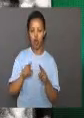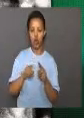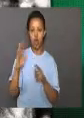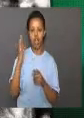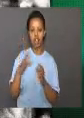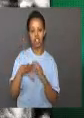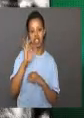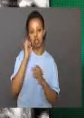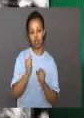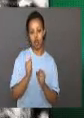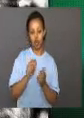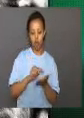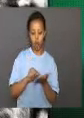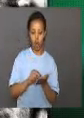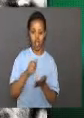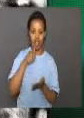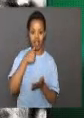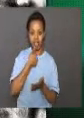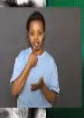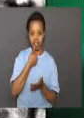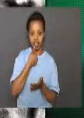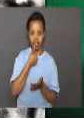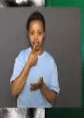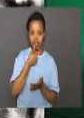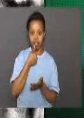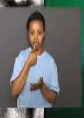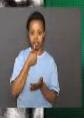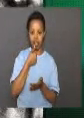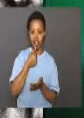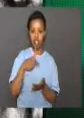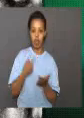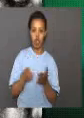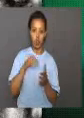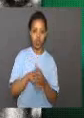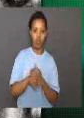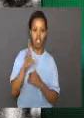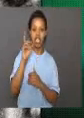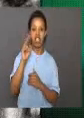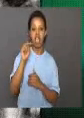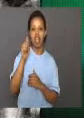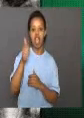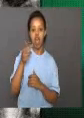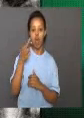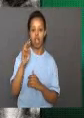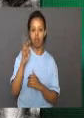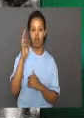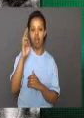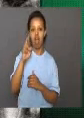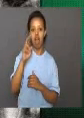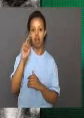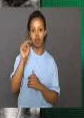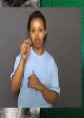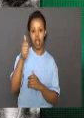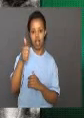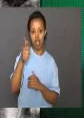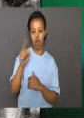the nucleic acid can be either DNA or RNA,